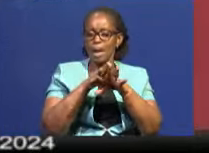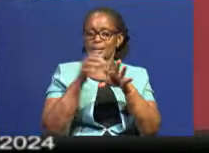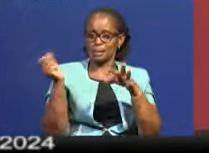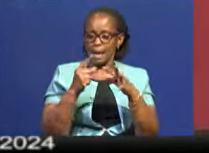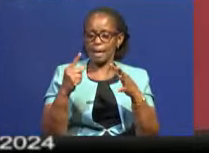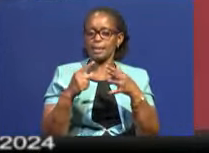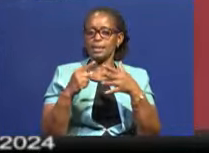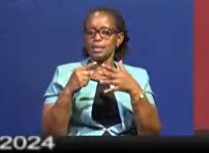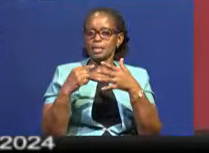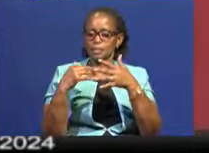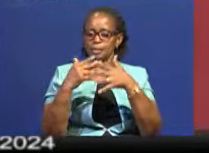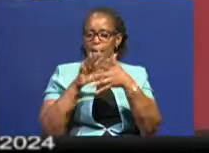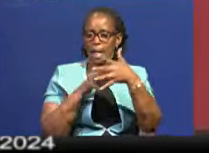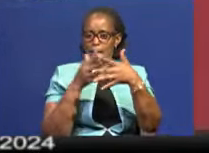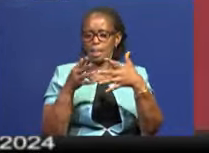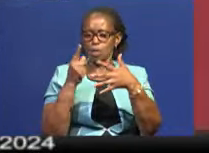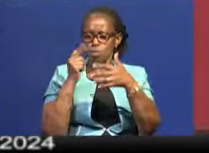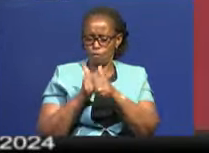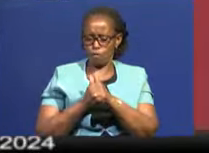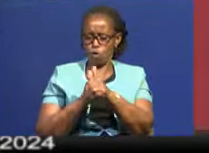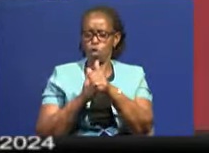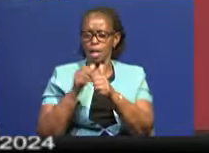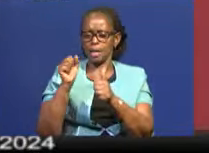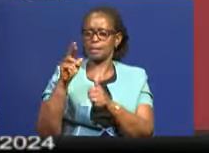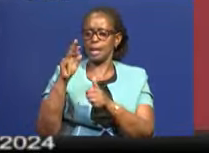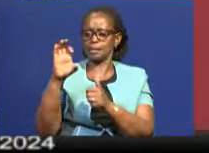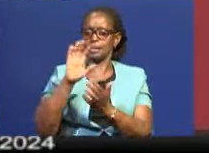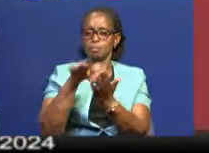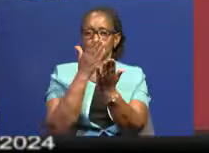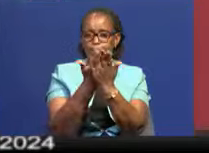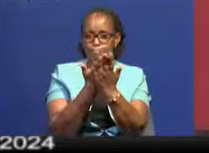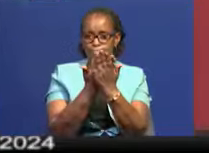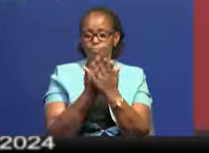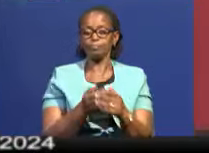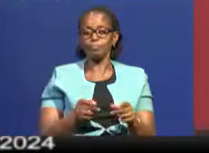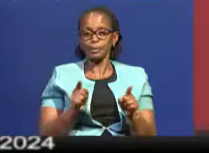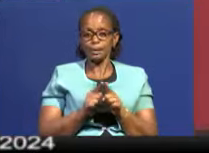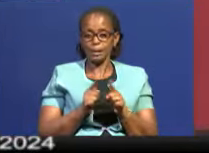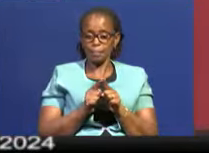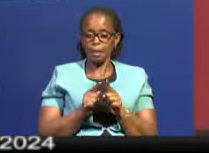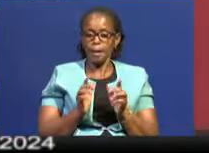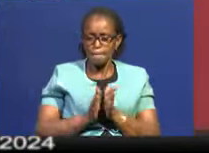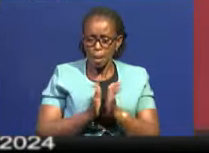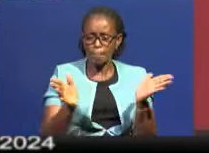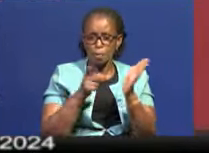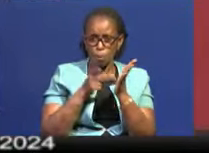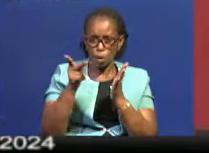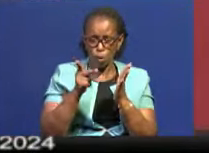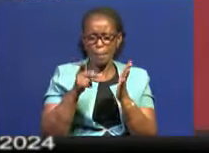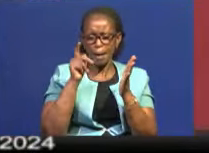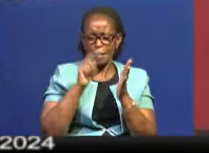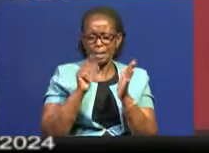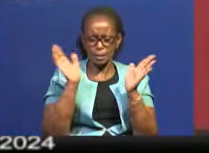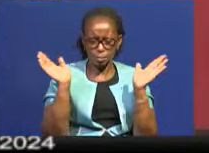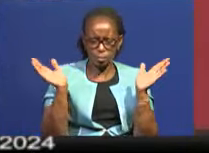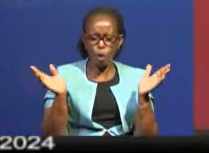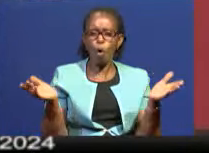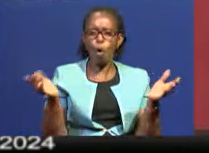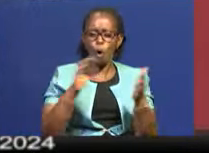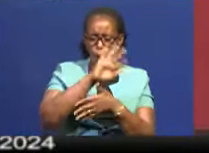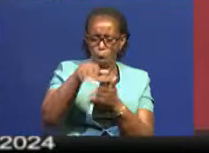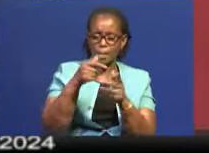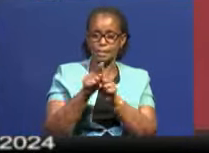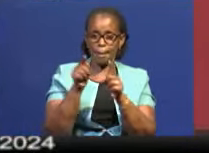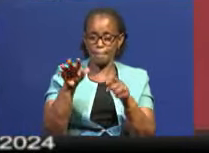that are approved as recommended by SRC, and consolidation of public procurement for common user items.